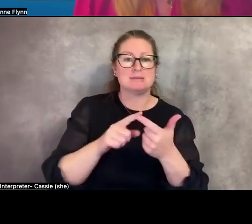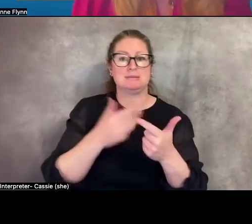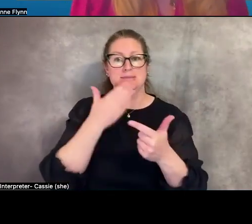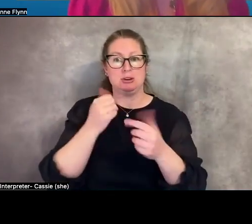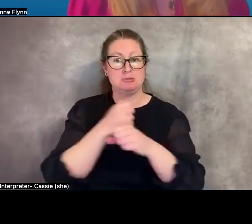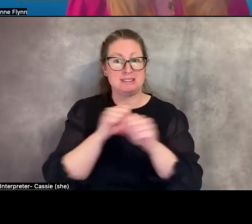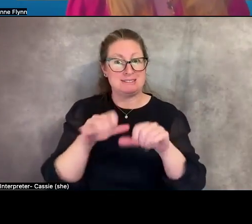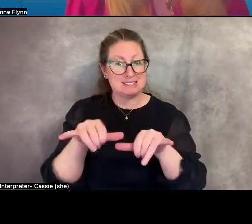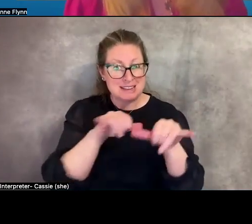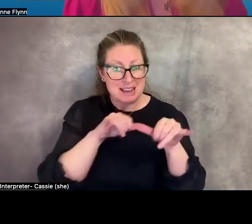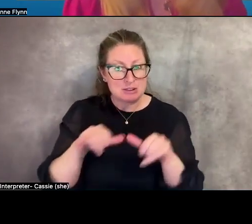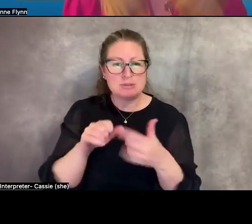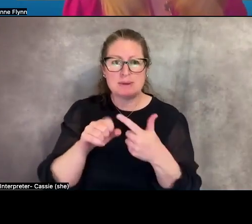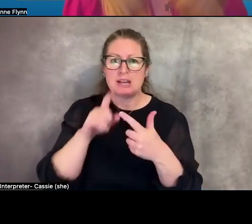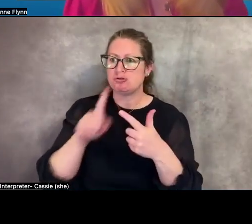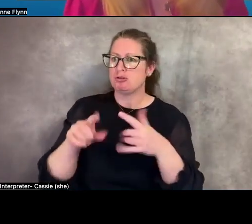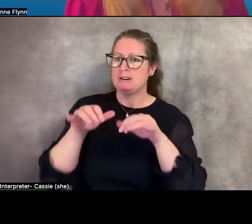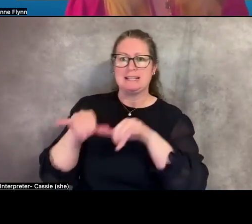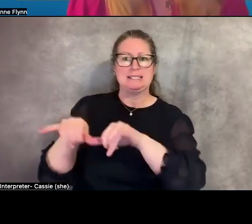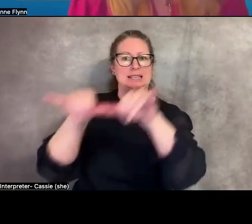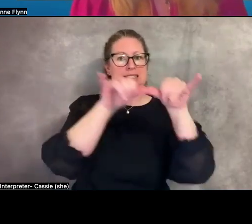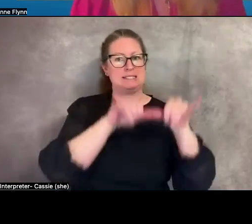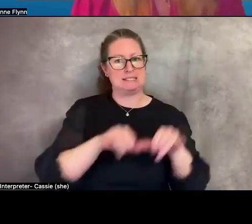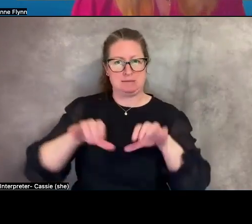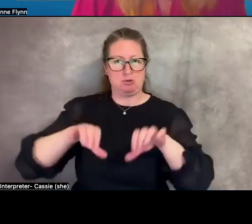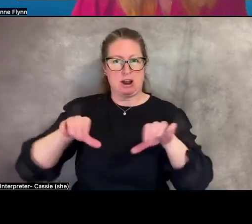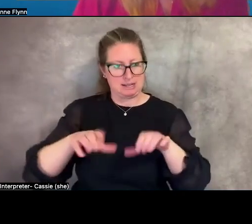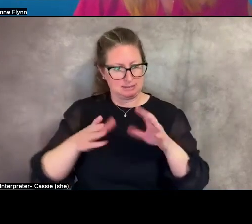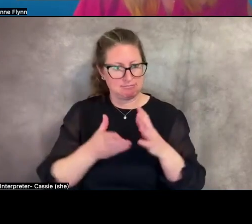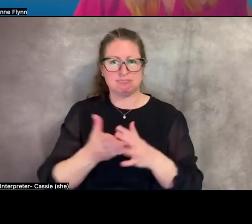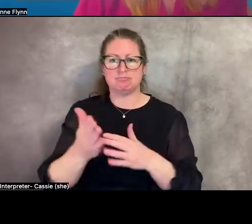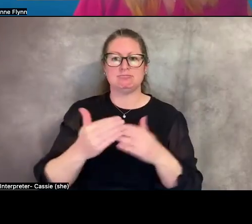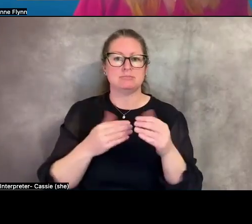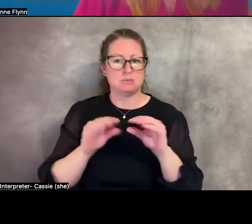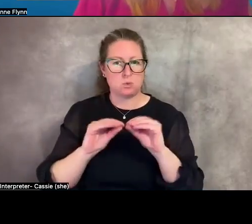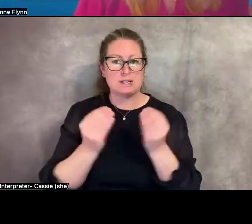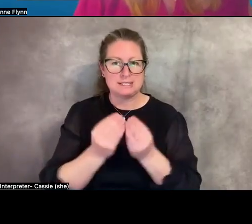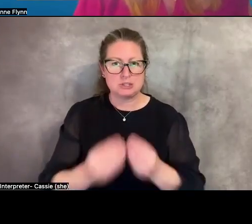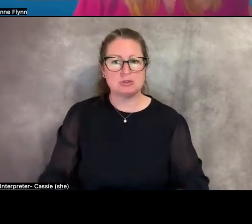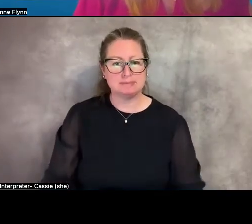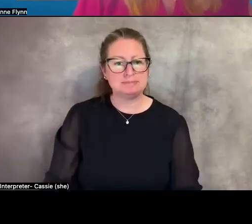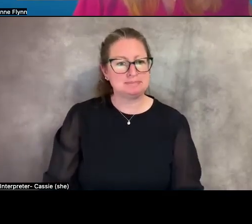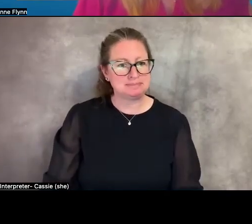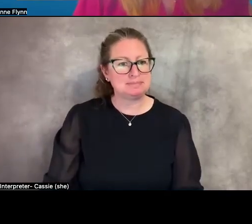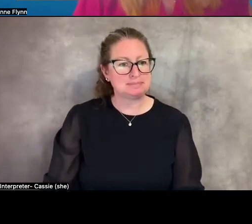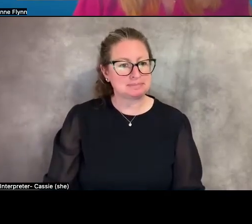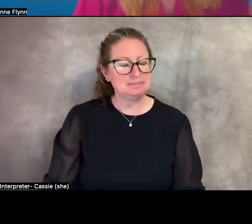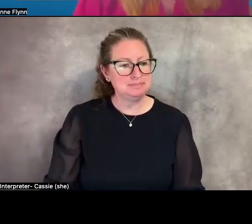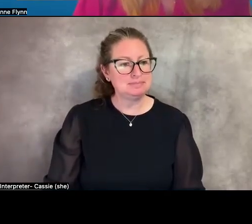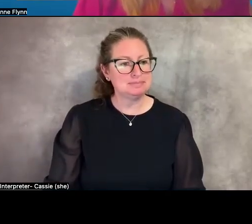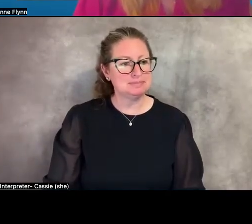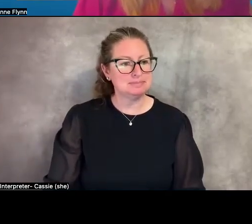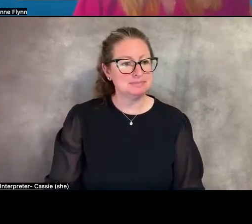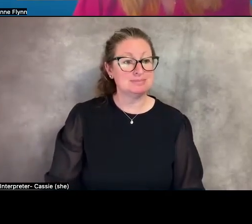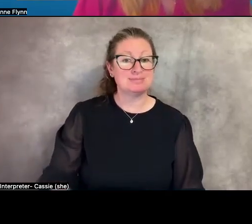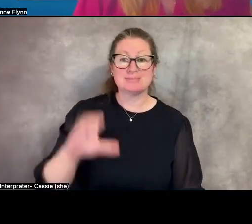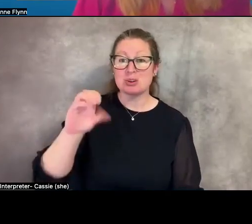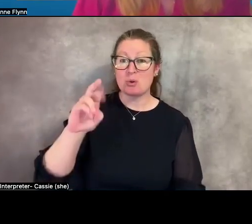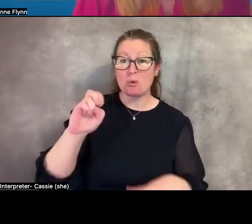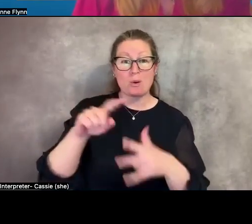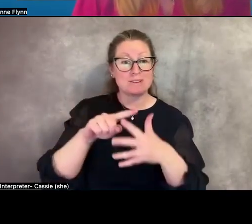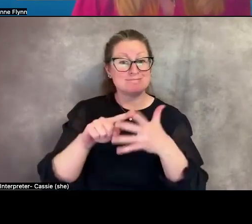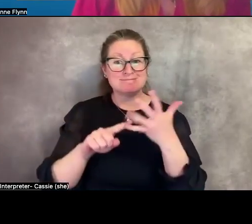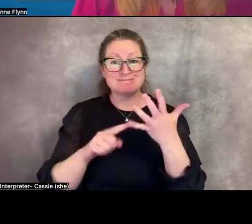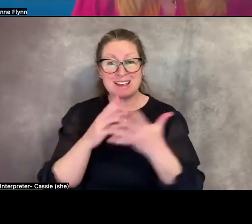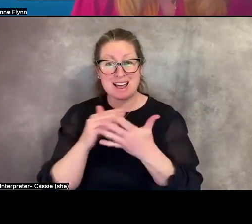ensure consistency throughout the organization. Next slide, please. So our core elements.